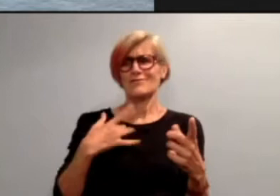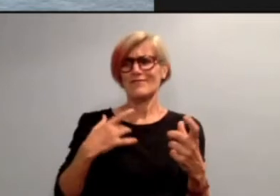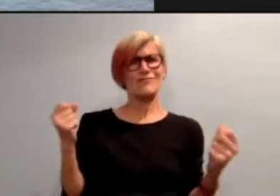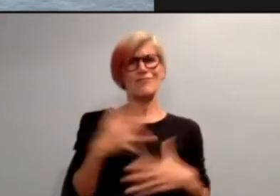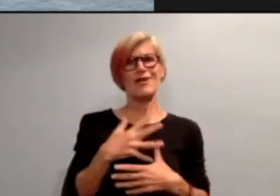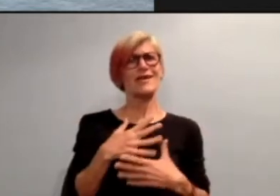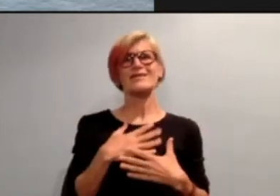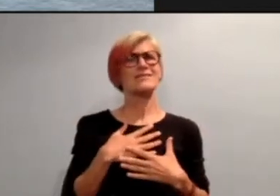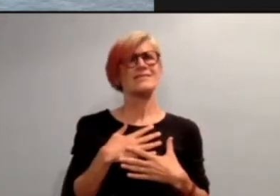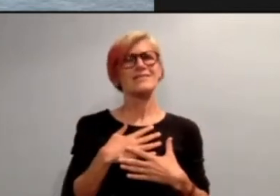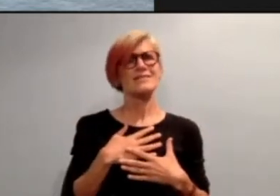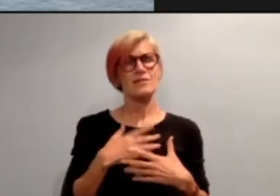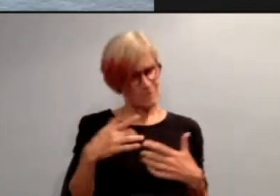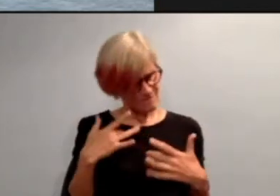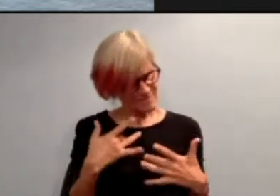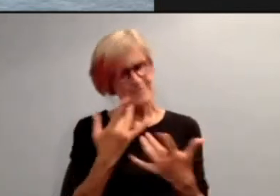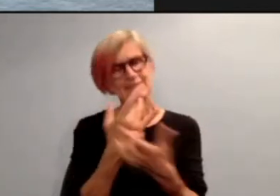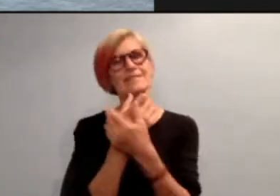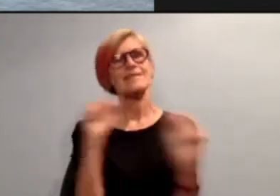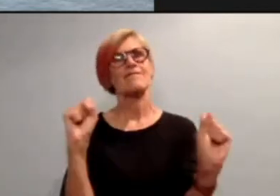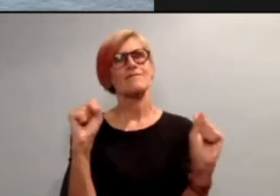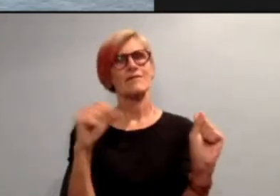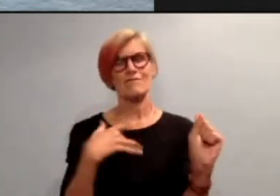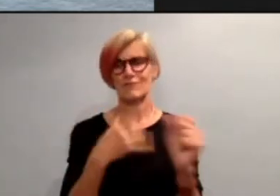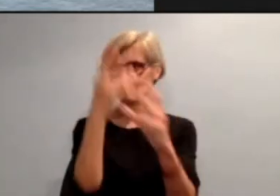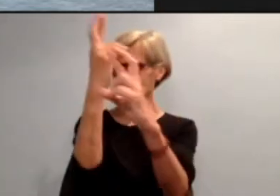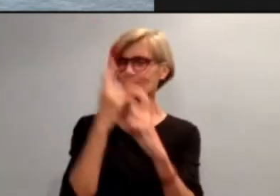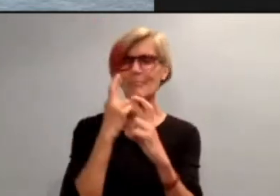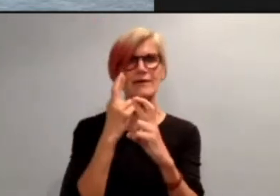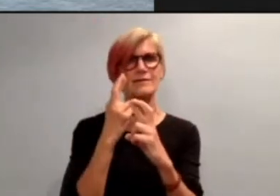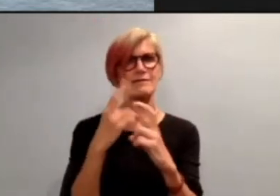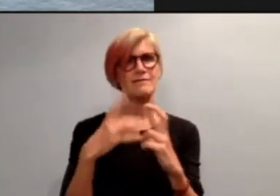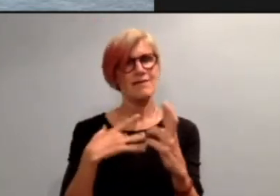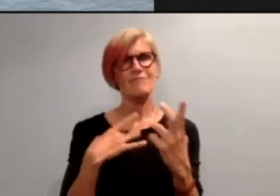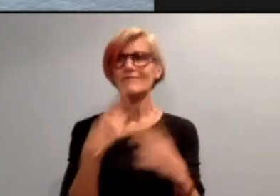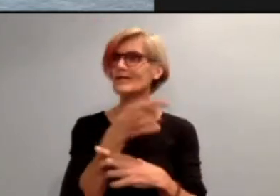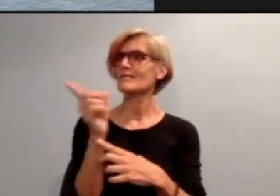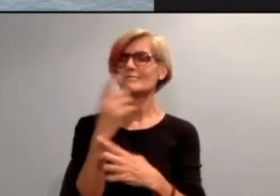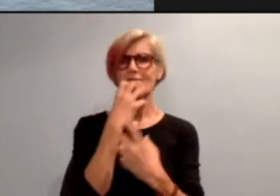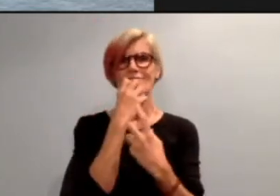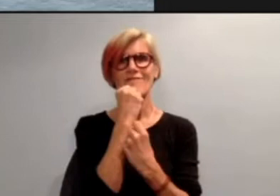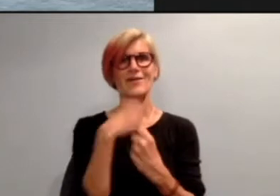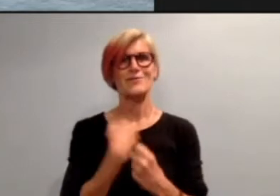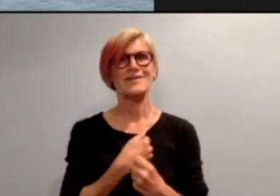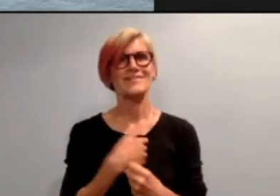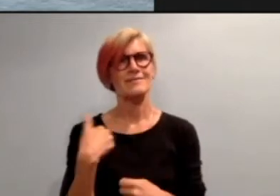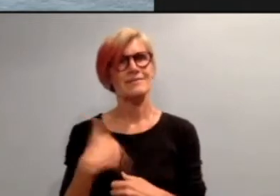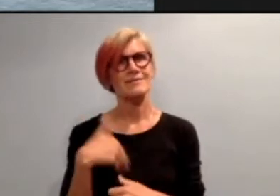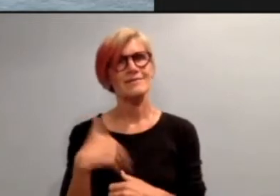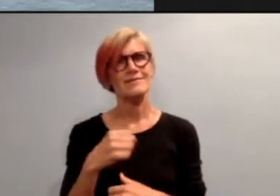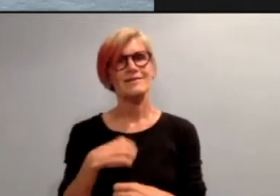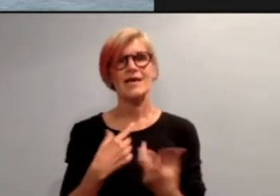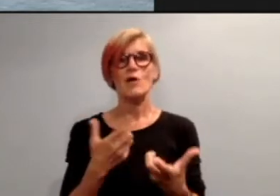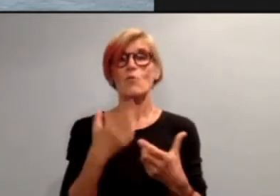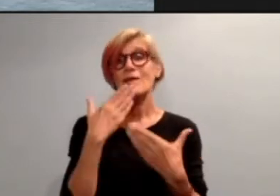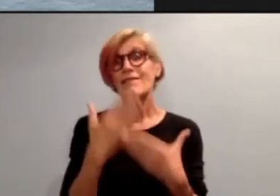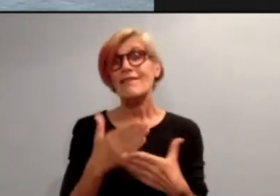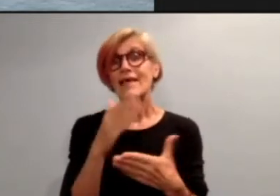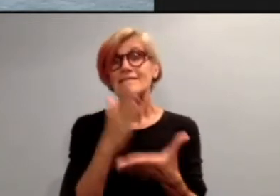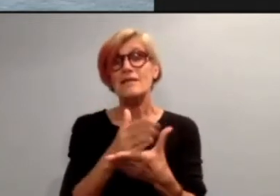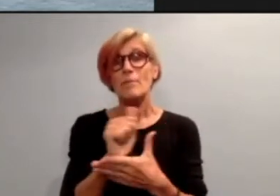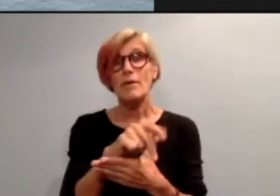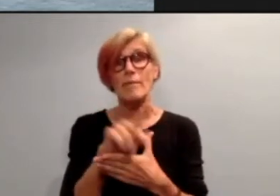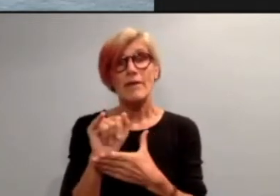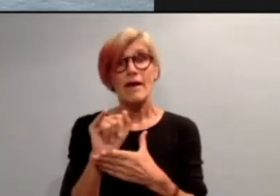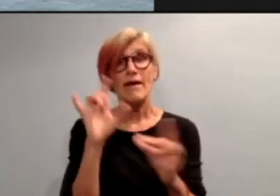where we are safe, where we are respected, and where we are valued. I want to thank Stop AAPI Hate for its collaborative